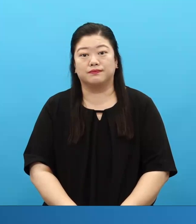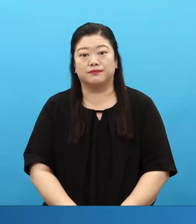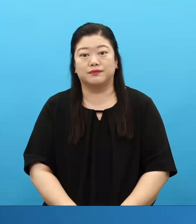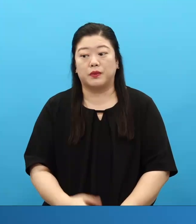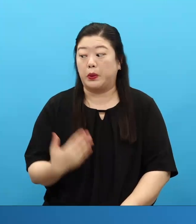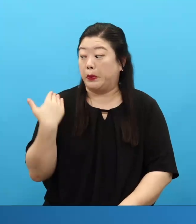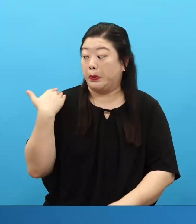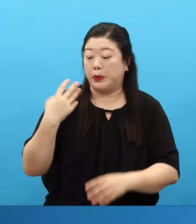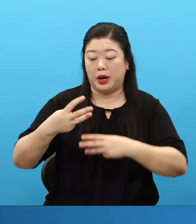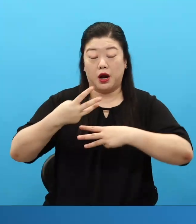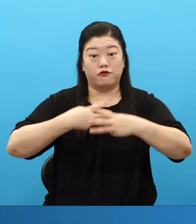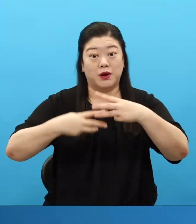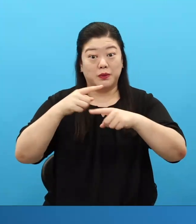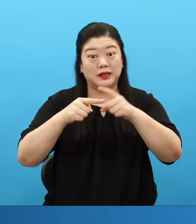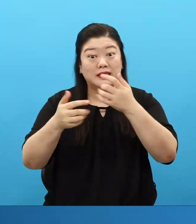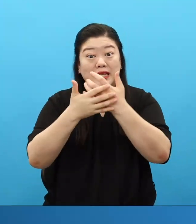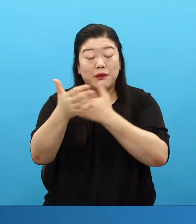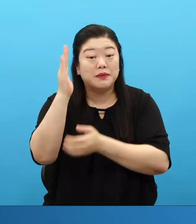Conference.